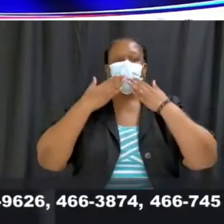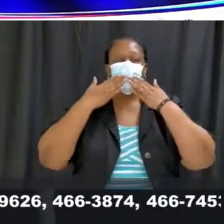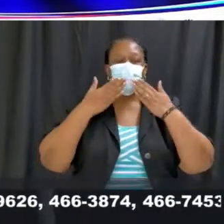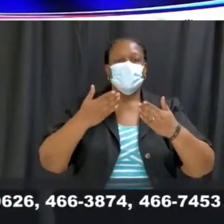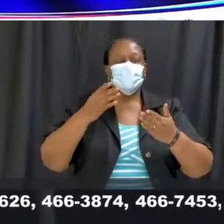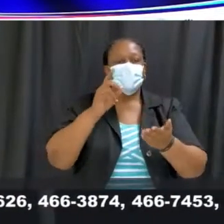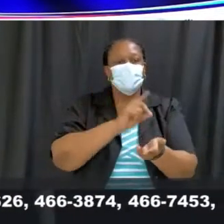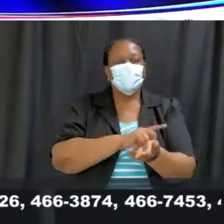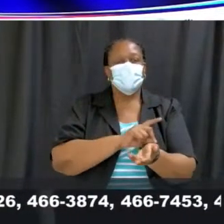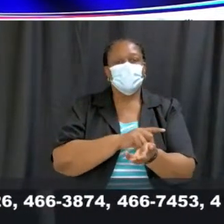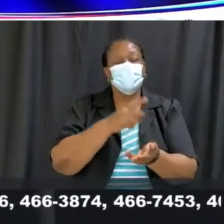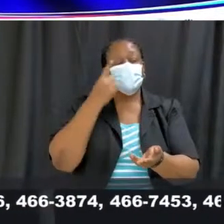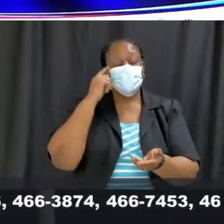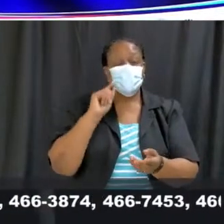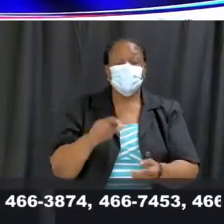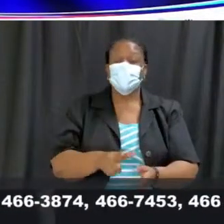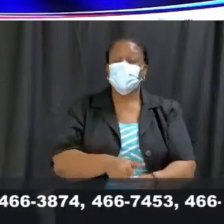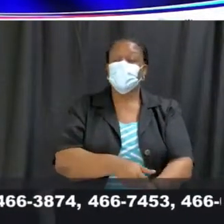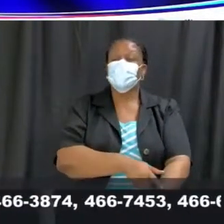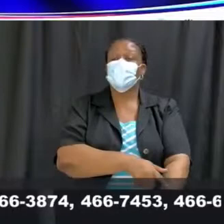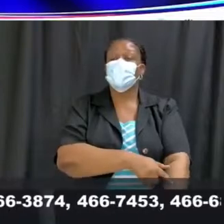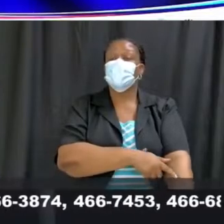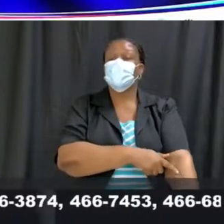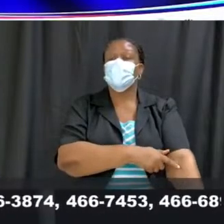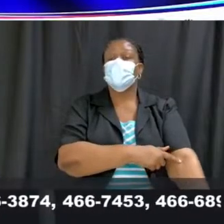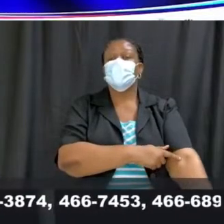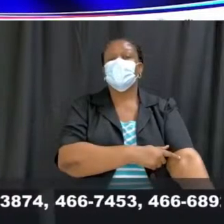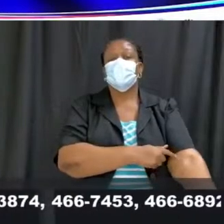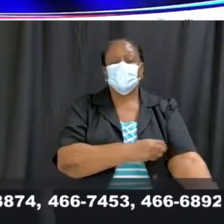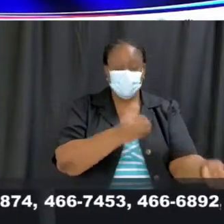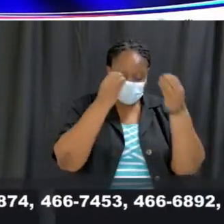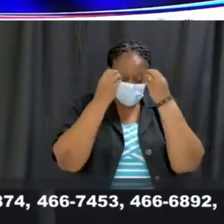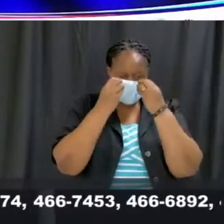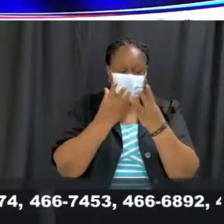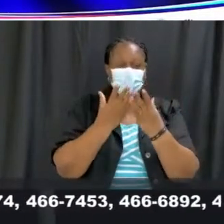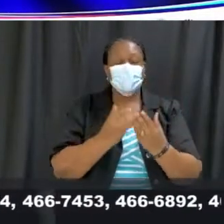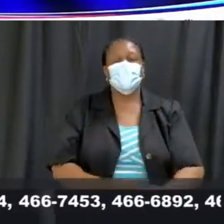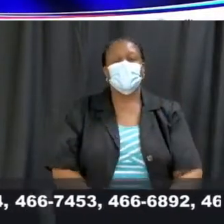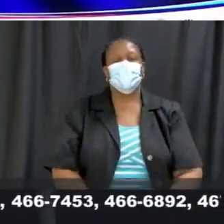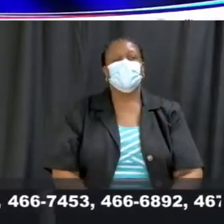comprehensive report. I now invite the